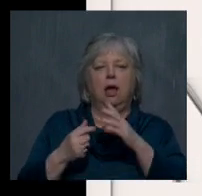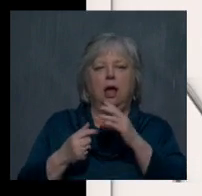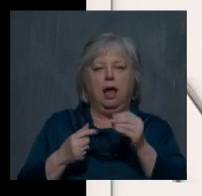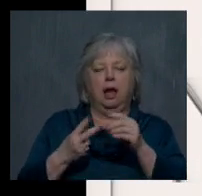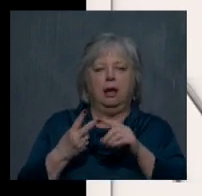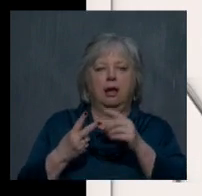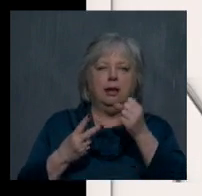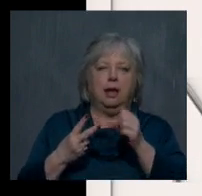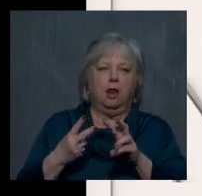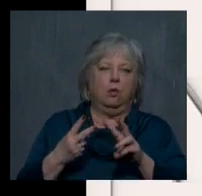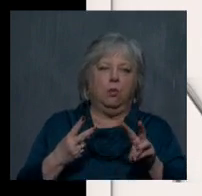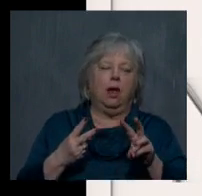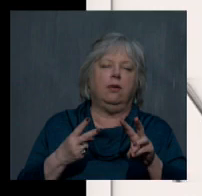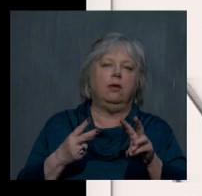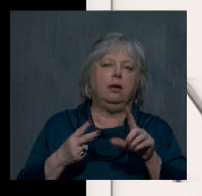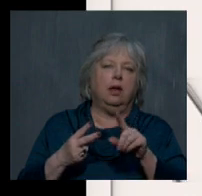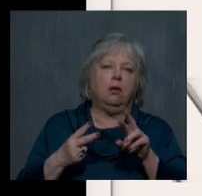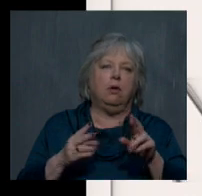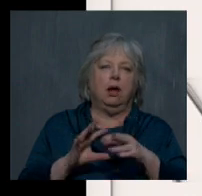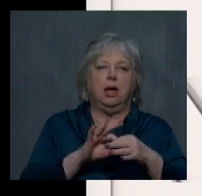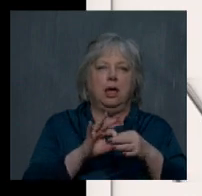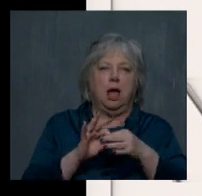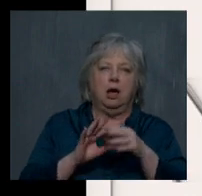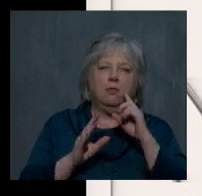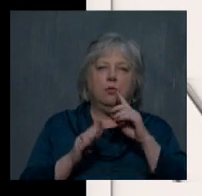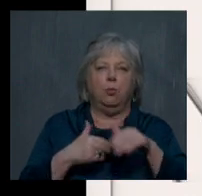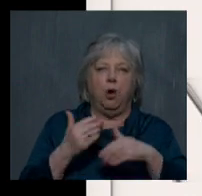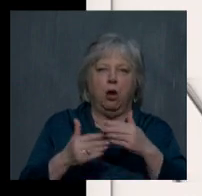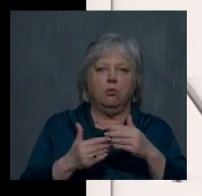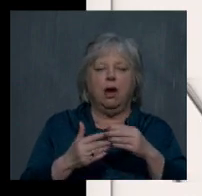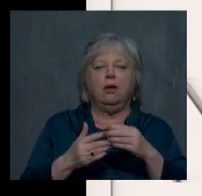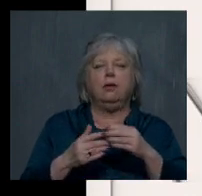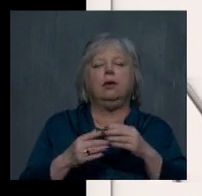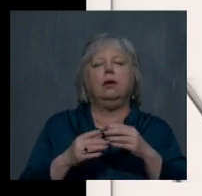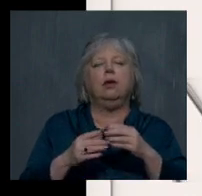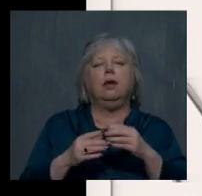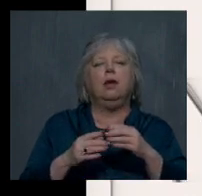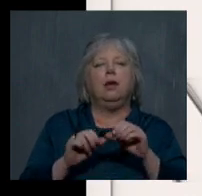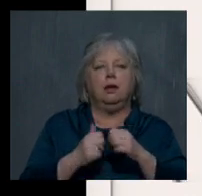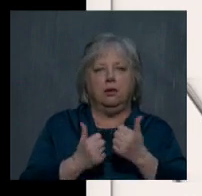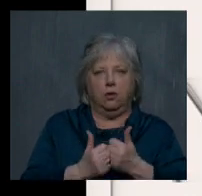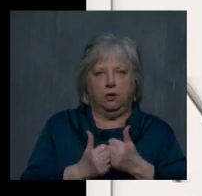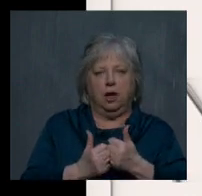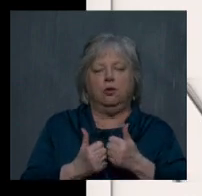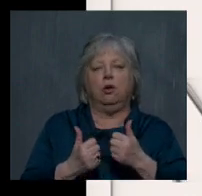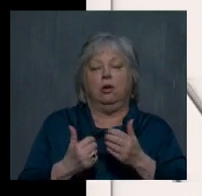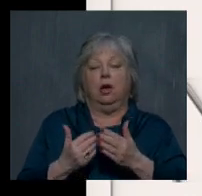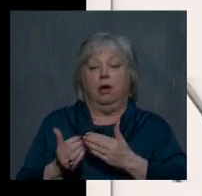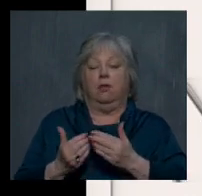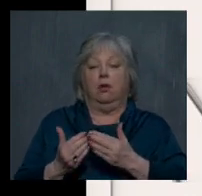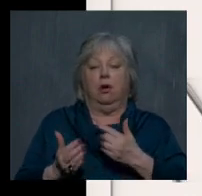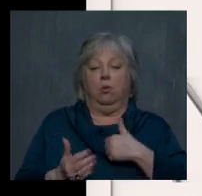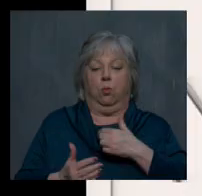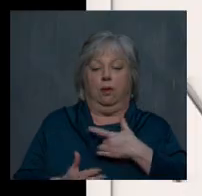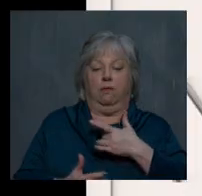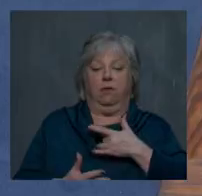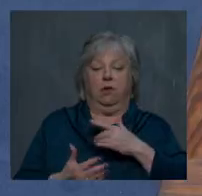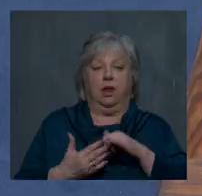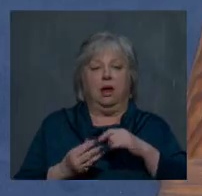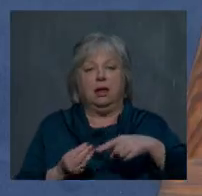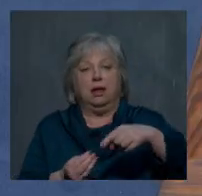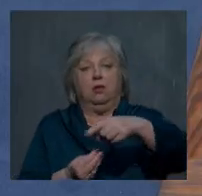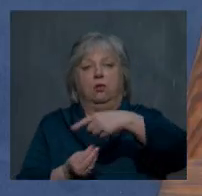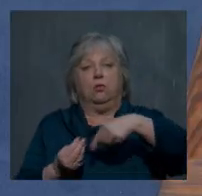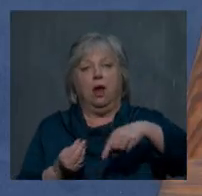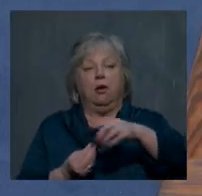and the Southwest Little Rock United Progress Association for this. Even though we feel that even though it's